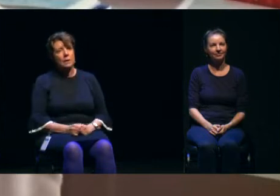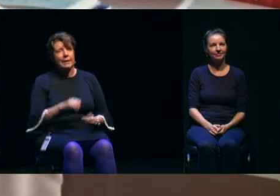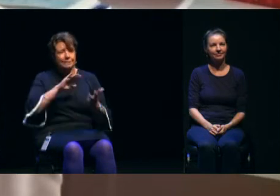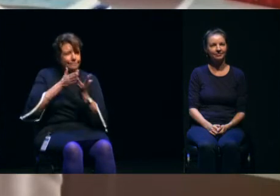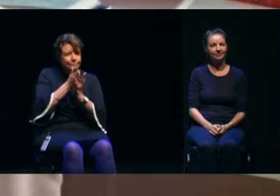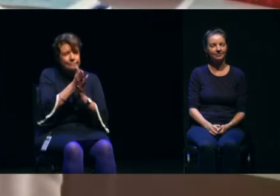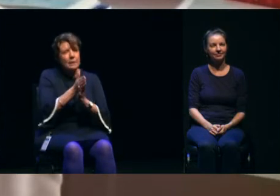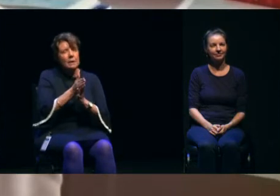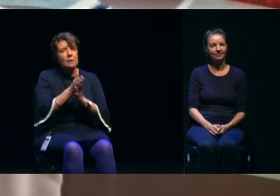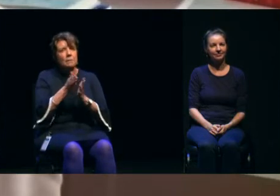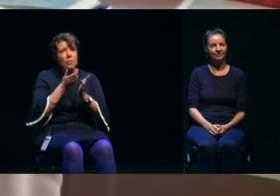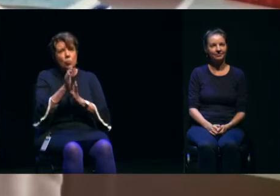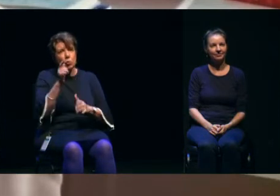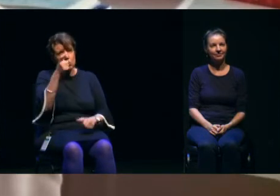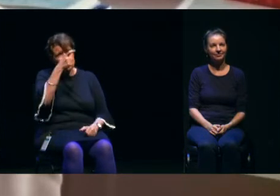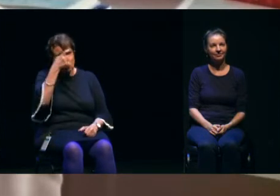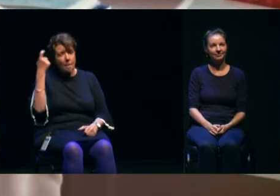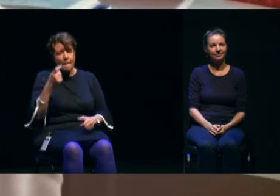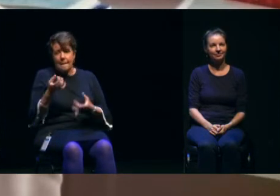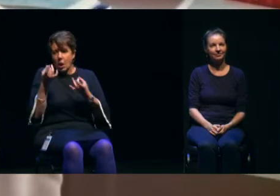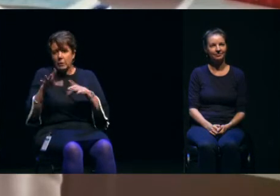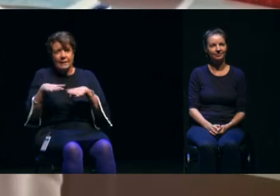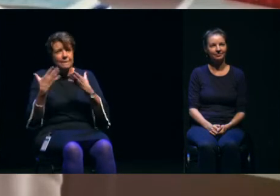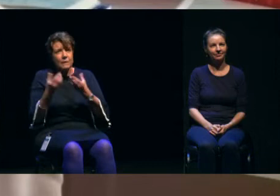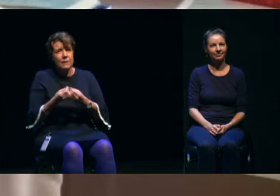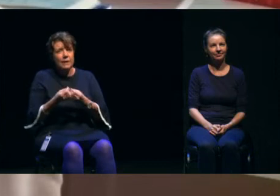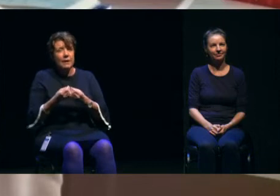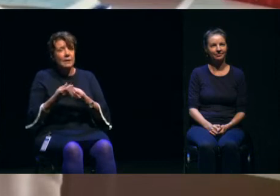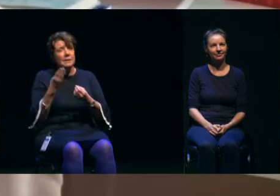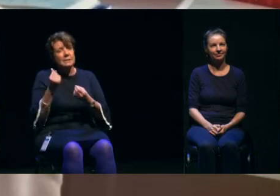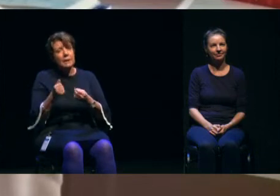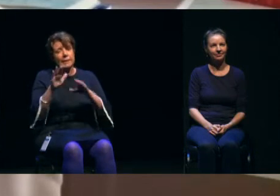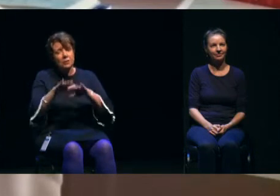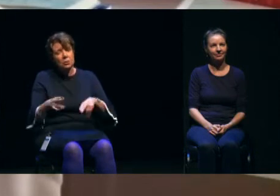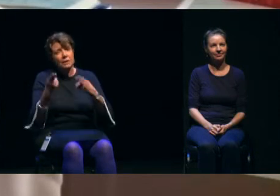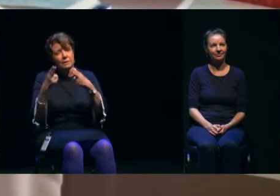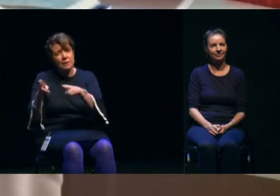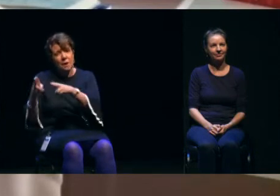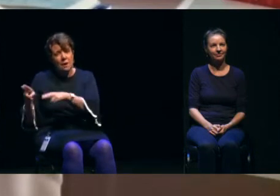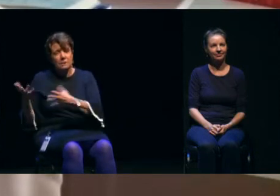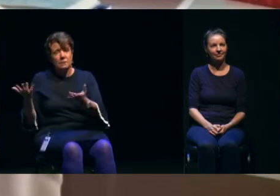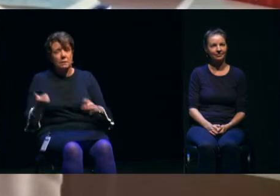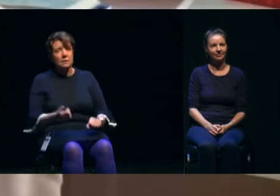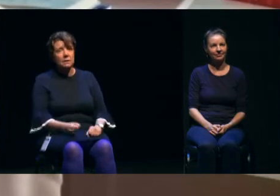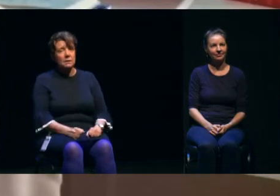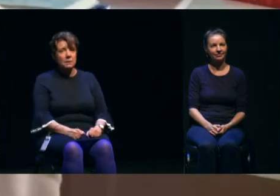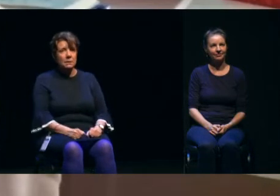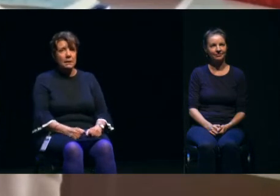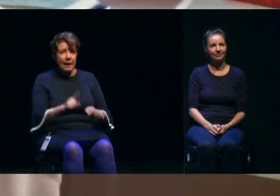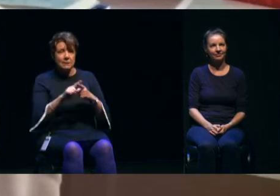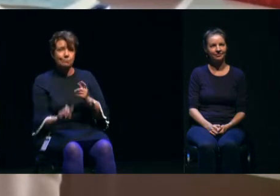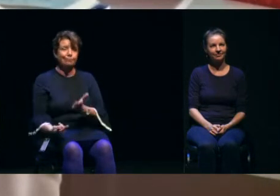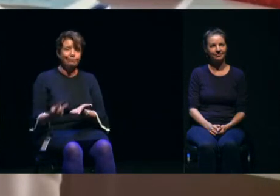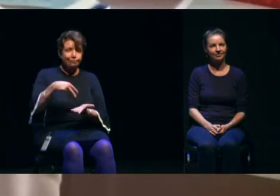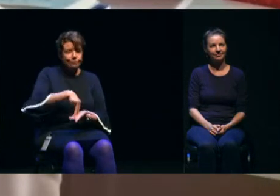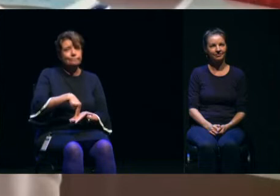incredible trauma. They have lost everything. Some of them have lost their children. And still, they get back on their